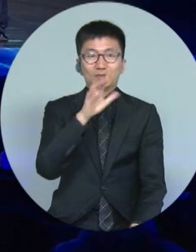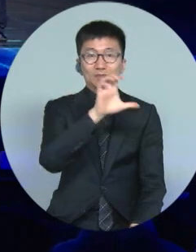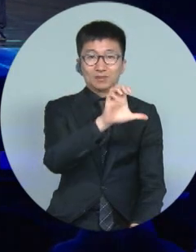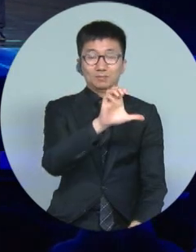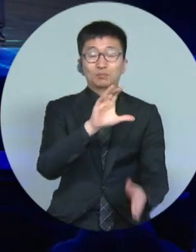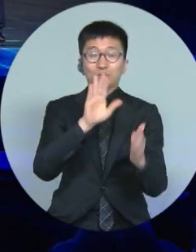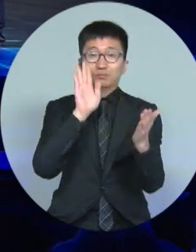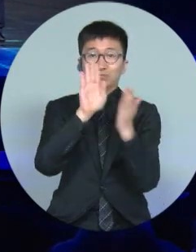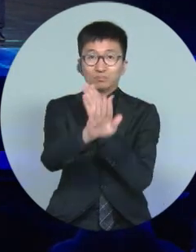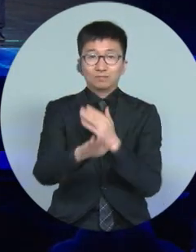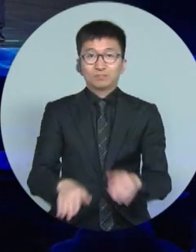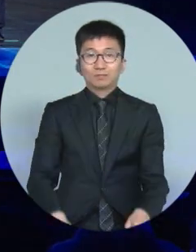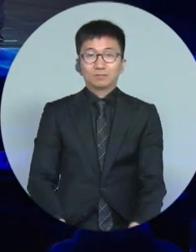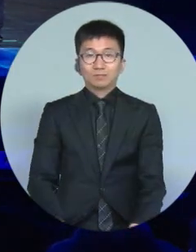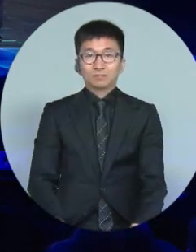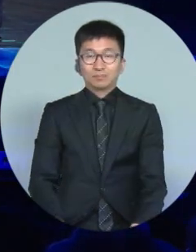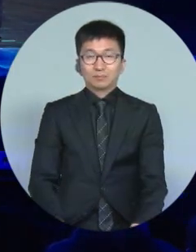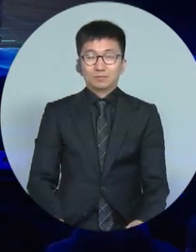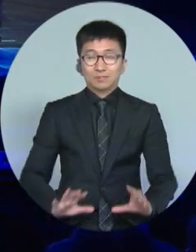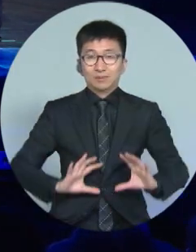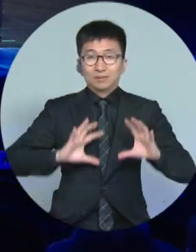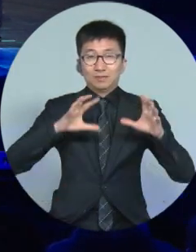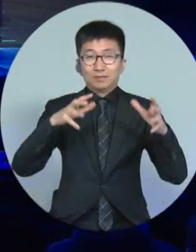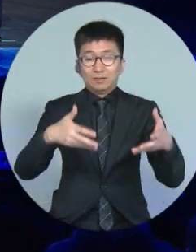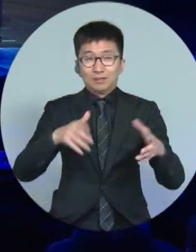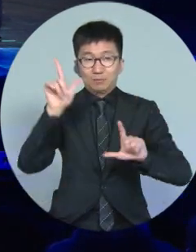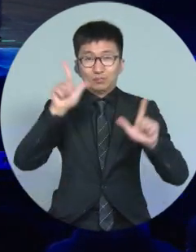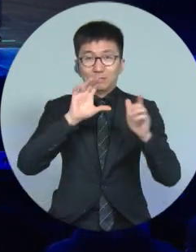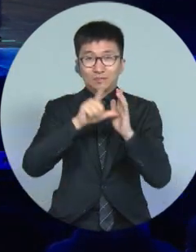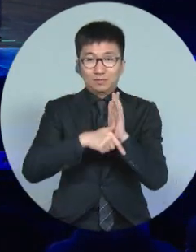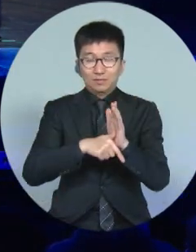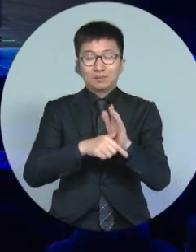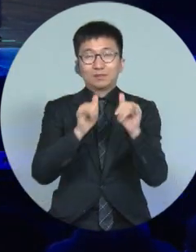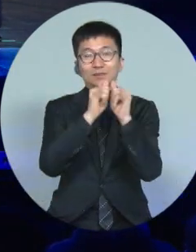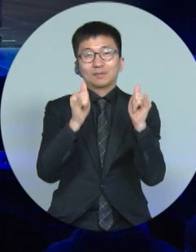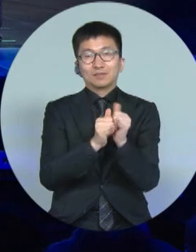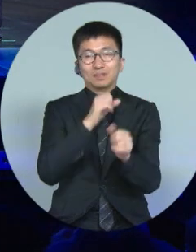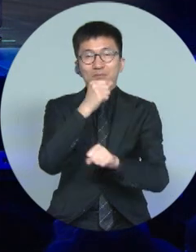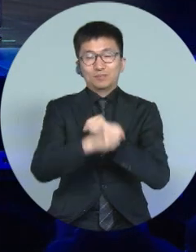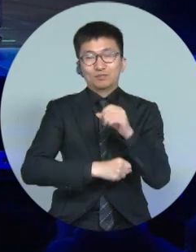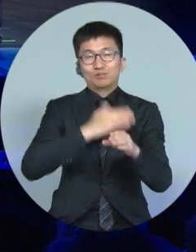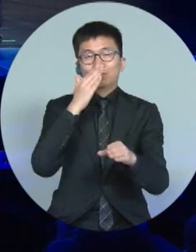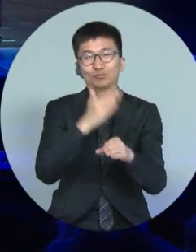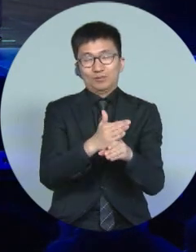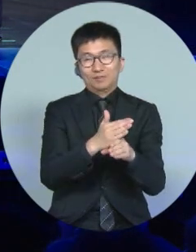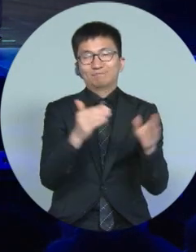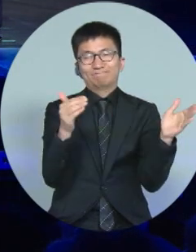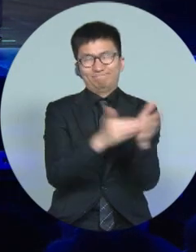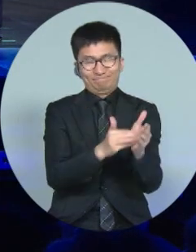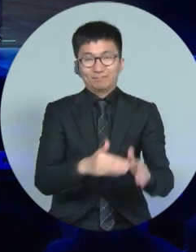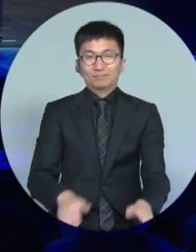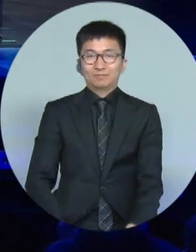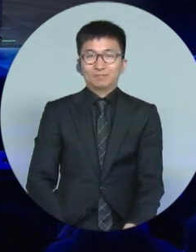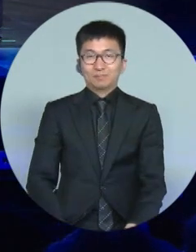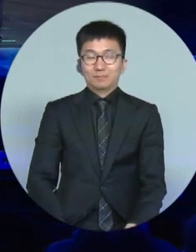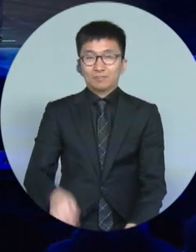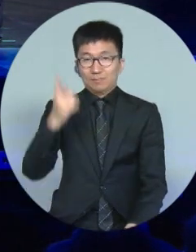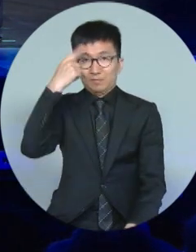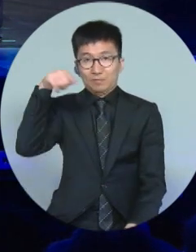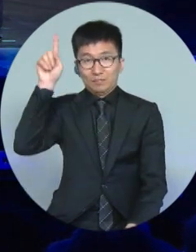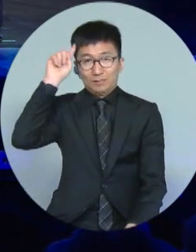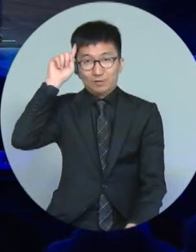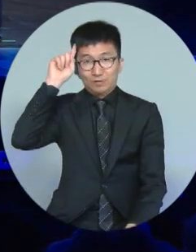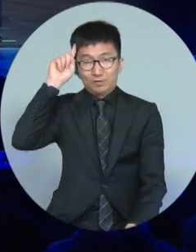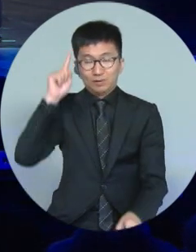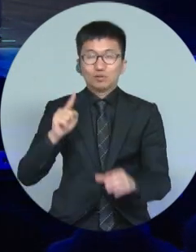West. The Soviet Union ran into stagnation. China's Danway system was